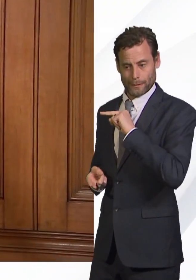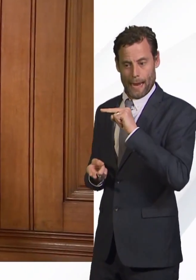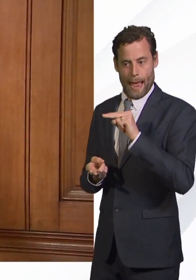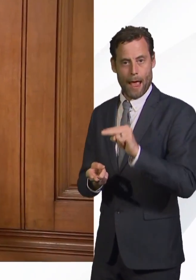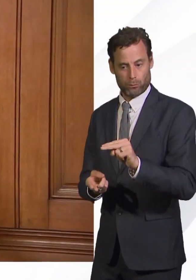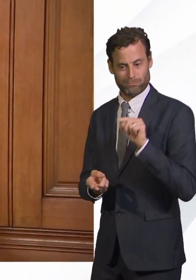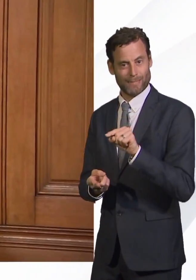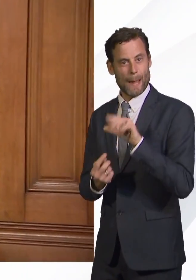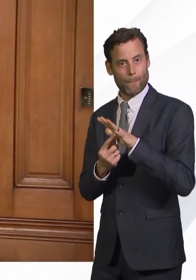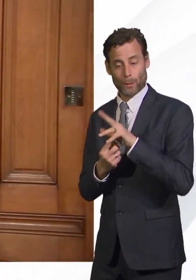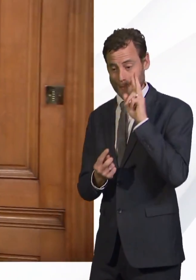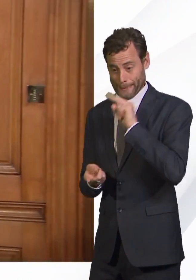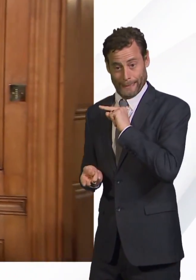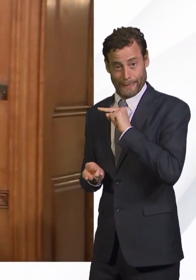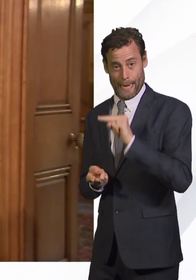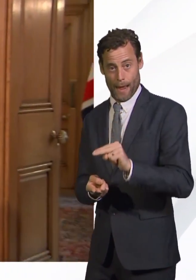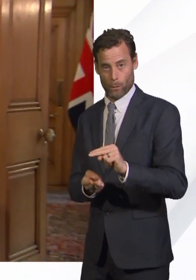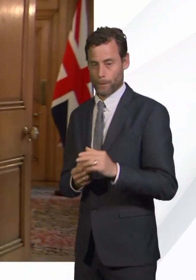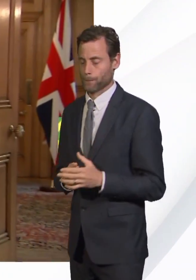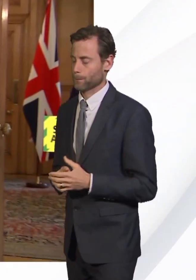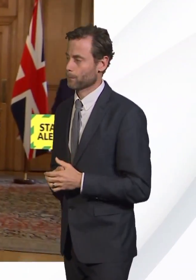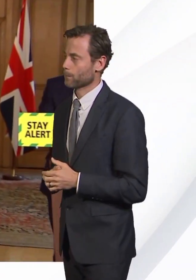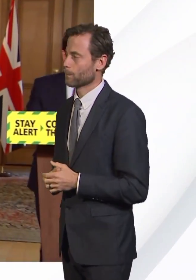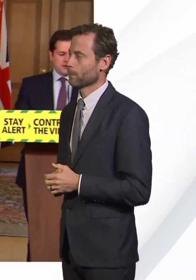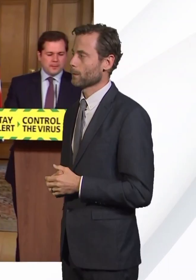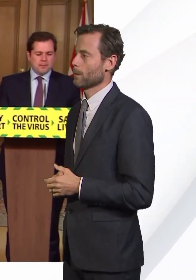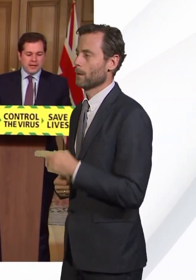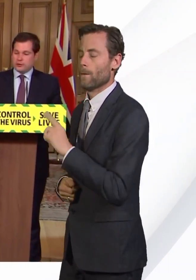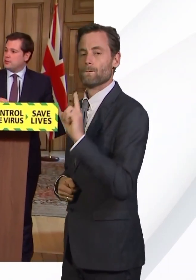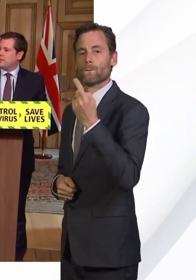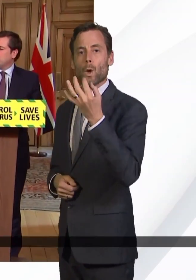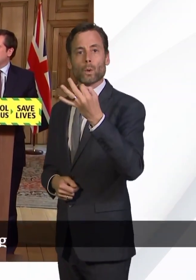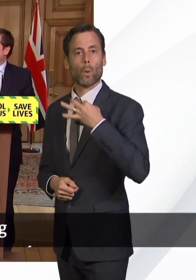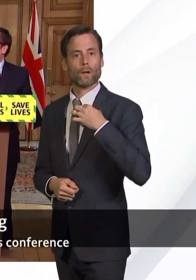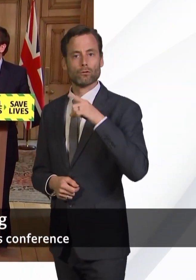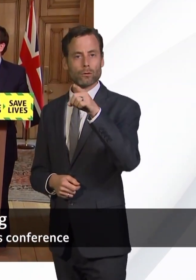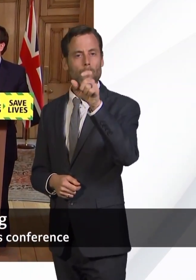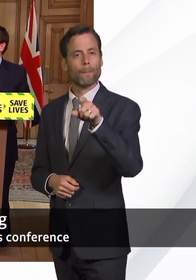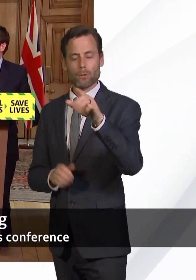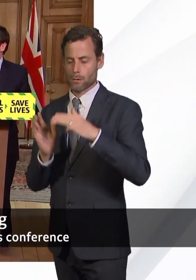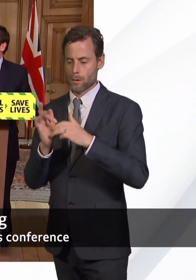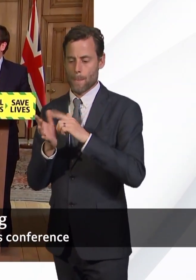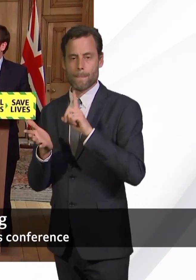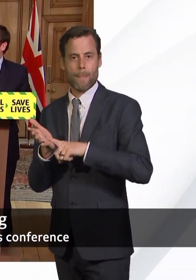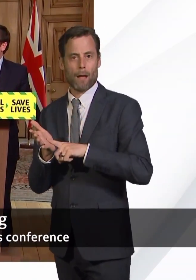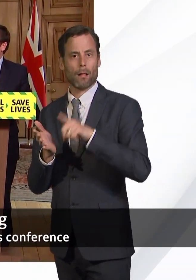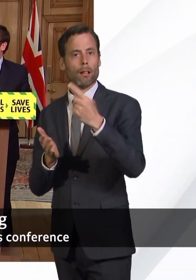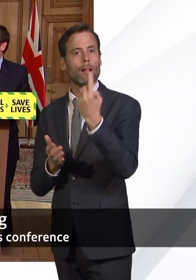much, Jenny. Well, our first question comes from a member of the public, and it's from Michael, who is in London.